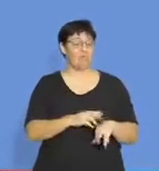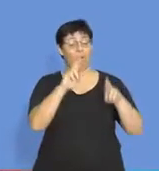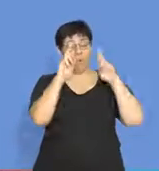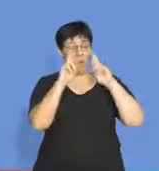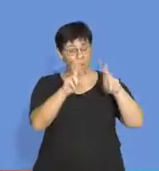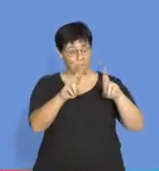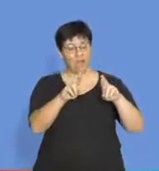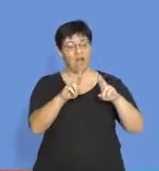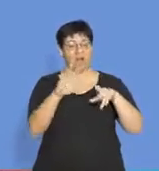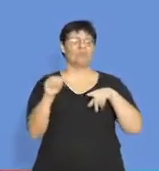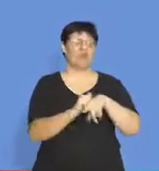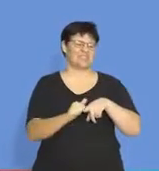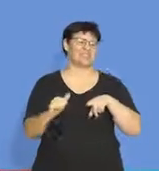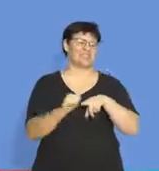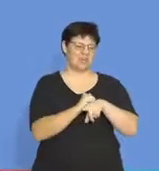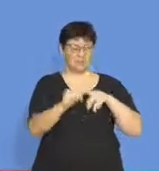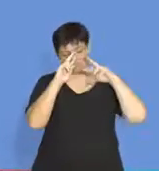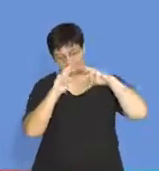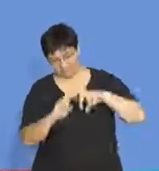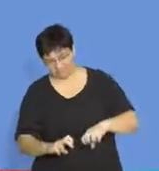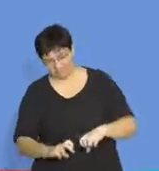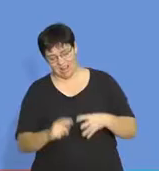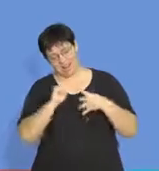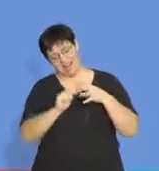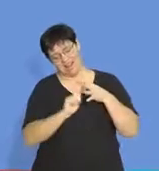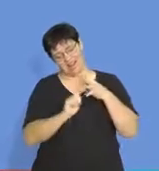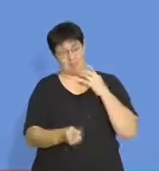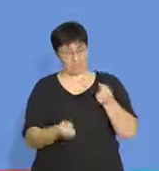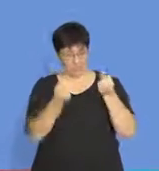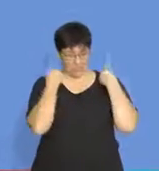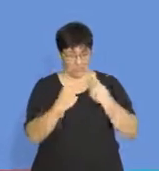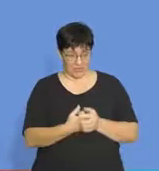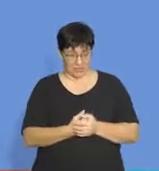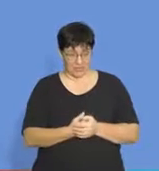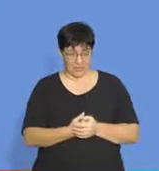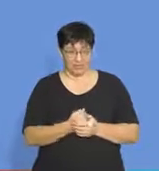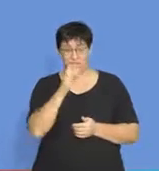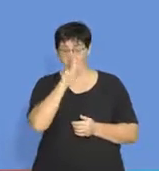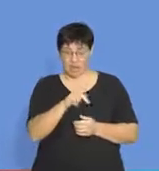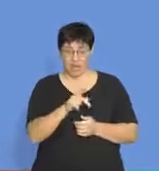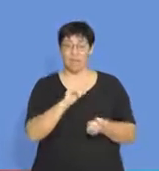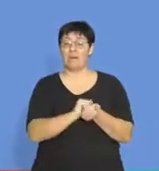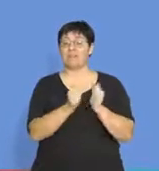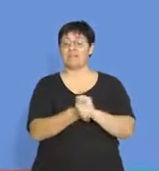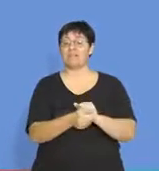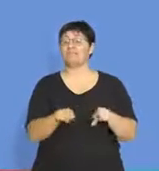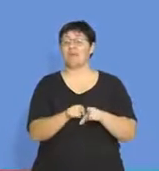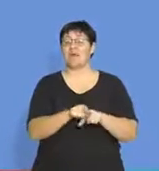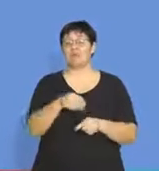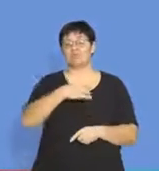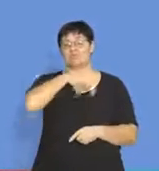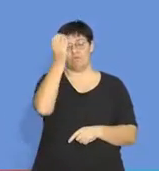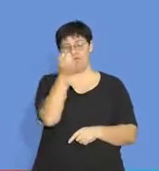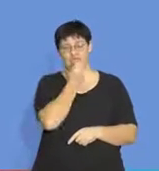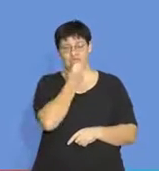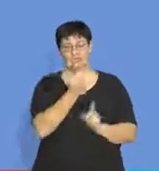until next time, I hope you will be able to practice and investigate all the things that you did not understand. Remember,